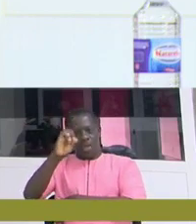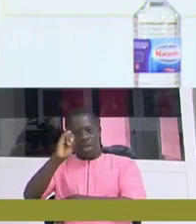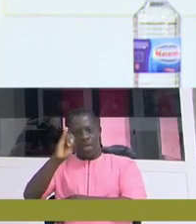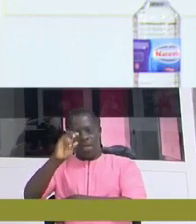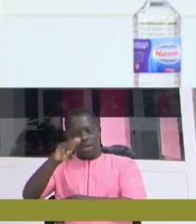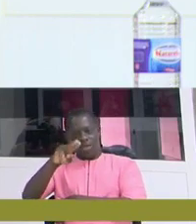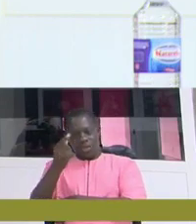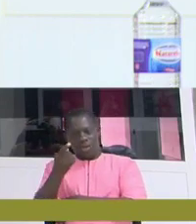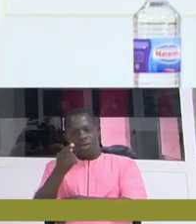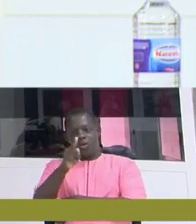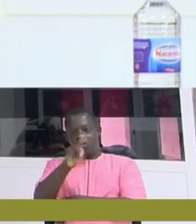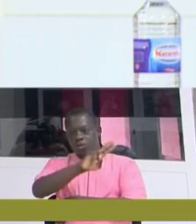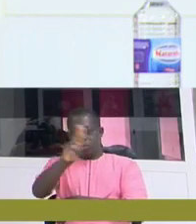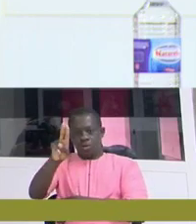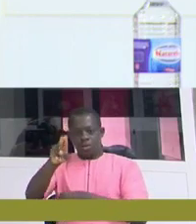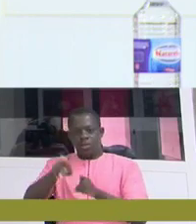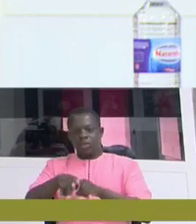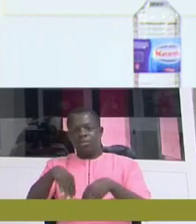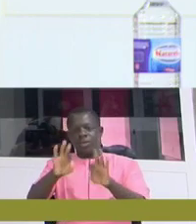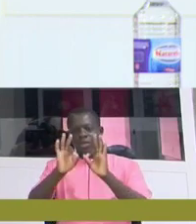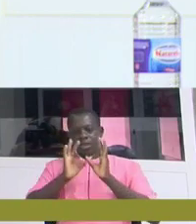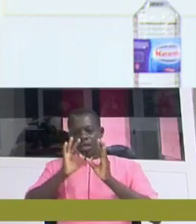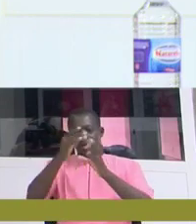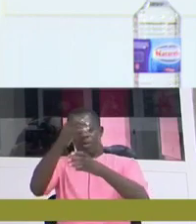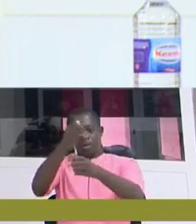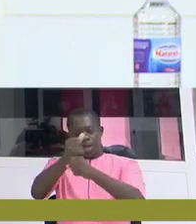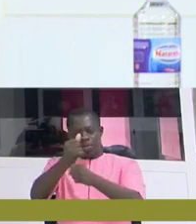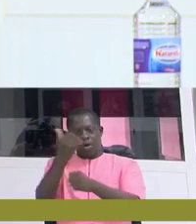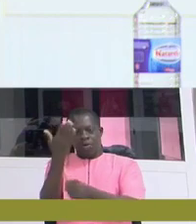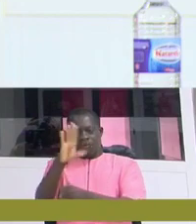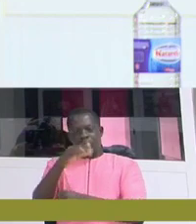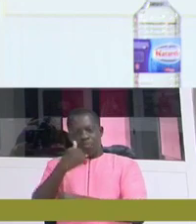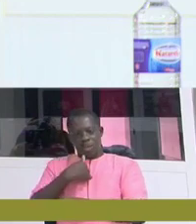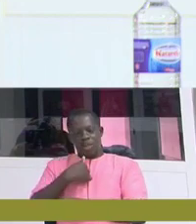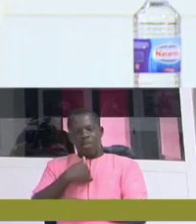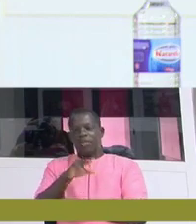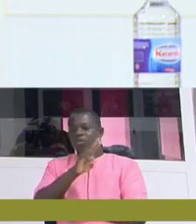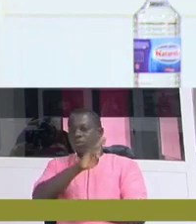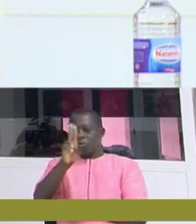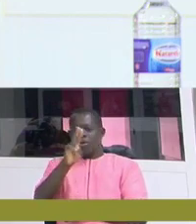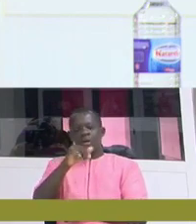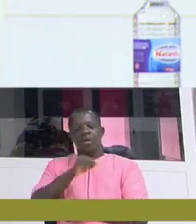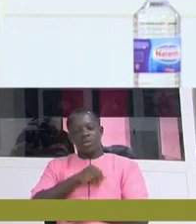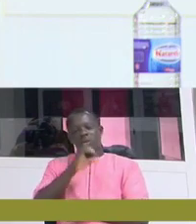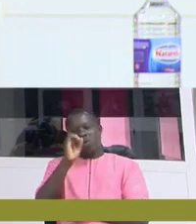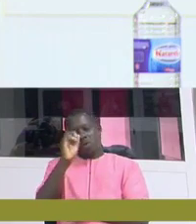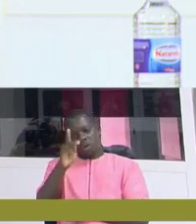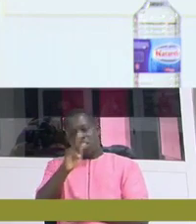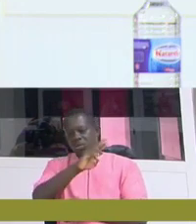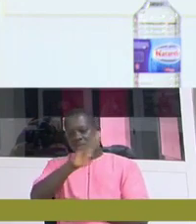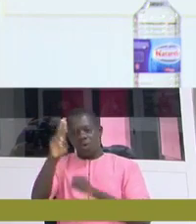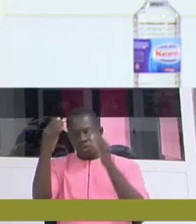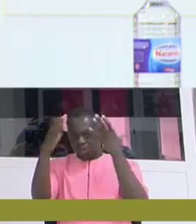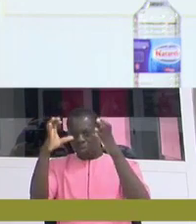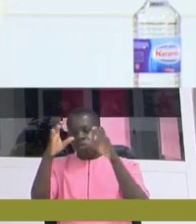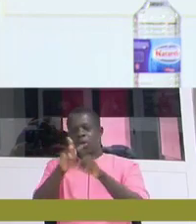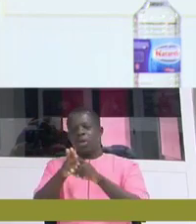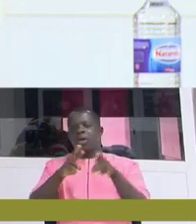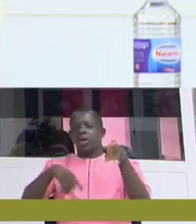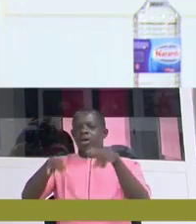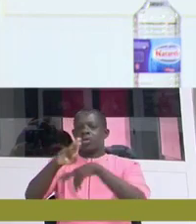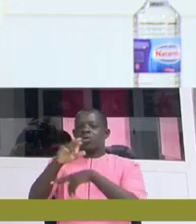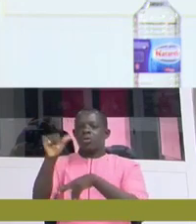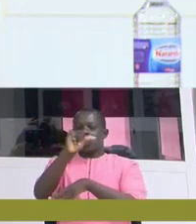you will not take the load for me. He said, no. Ko basitala. I said there is no problem. Muta wonin. I returned back to Woni. Tata kan